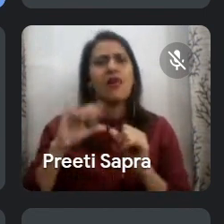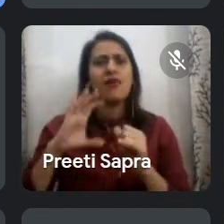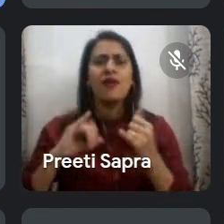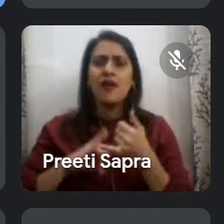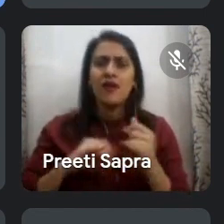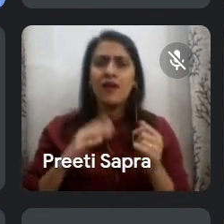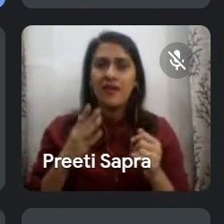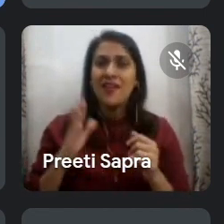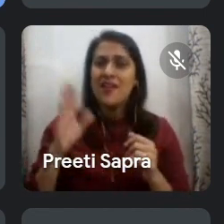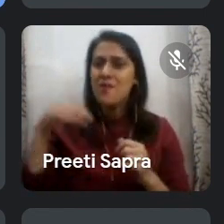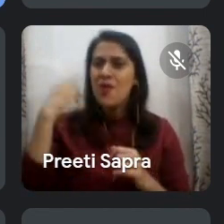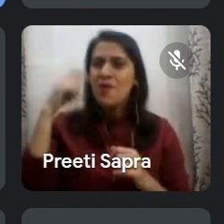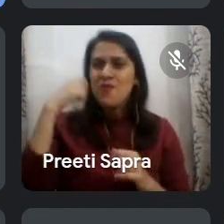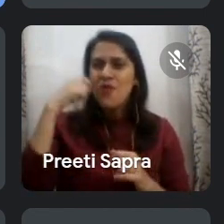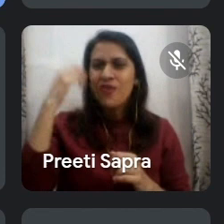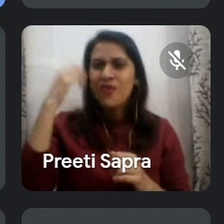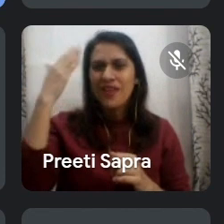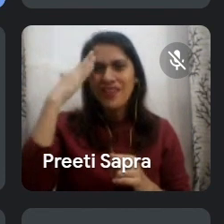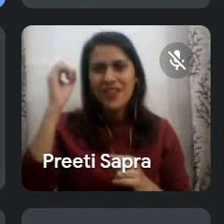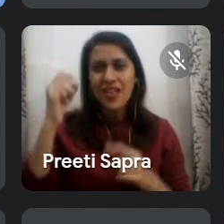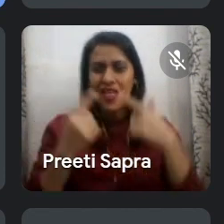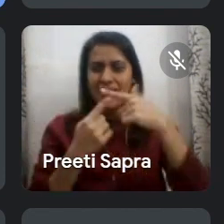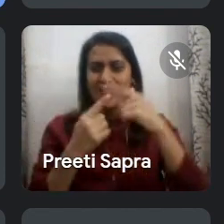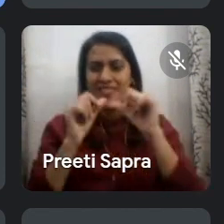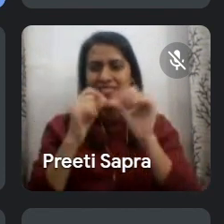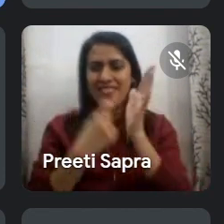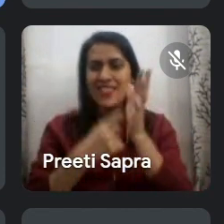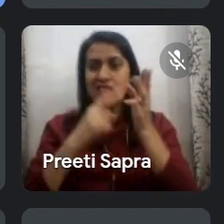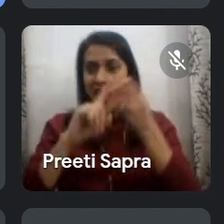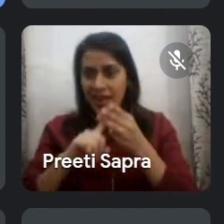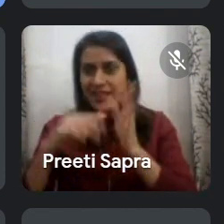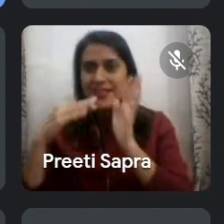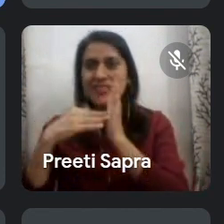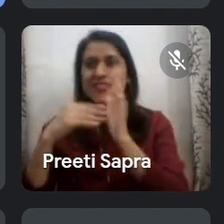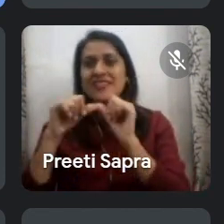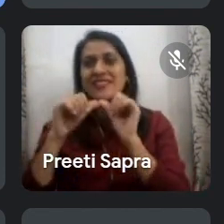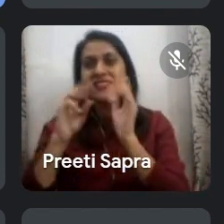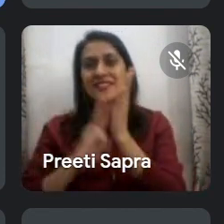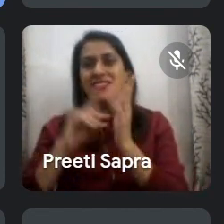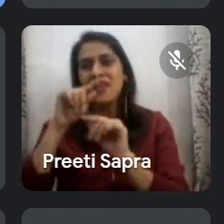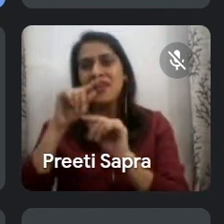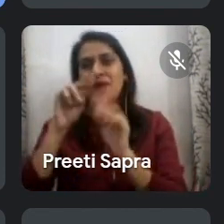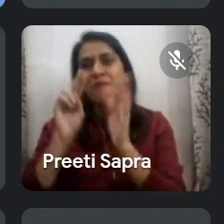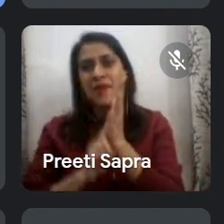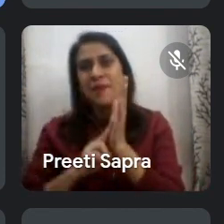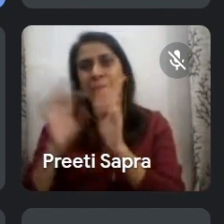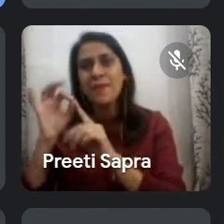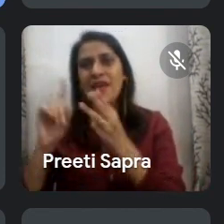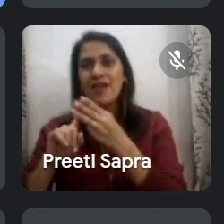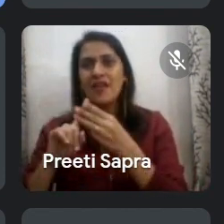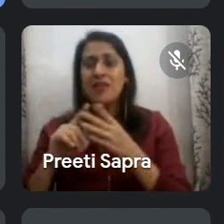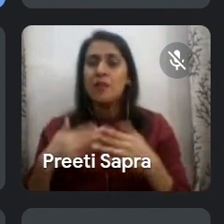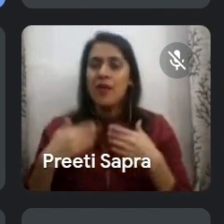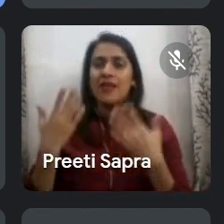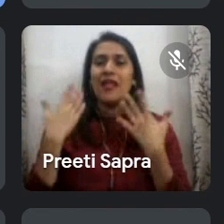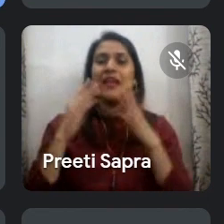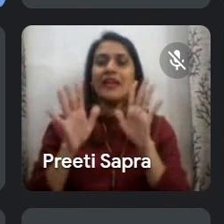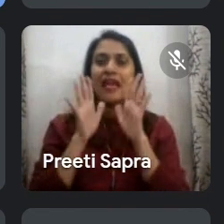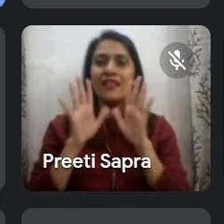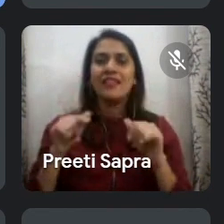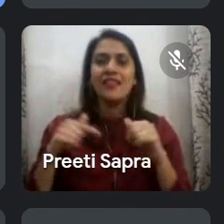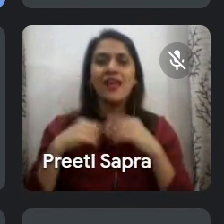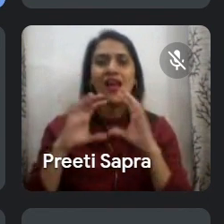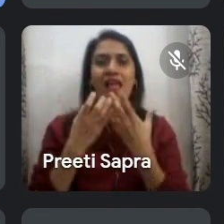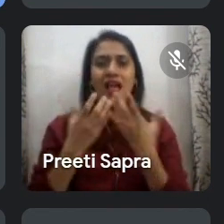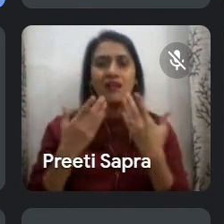but it came out when I was about to write the 10th exam. So I did my entire schooling without knowing that